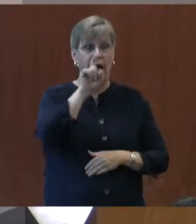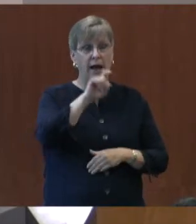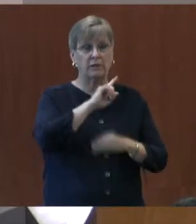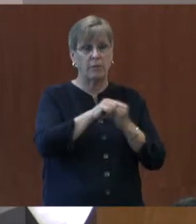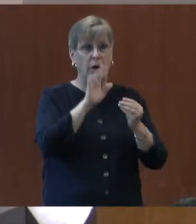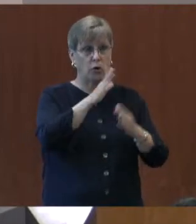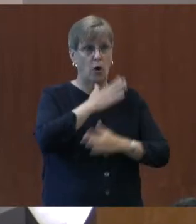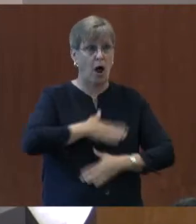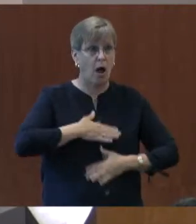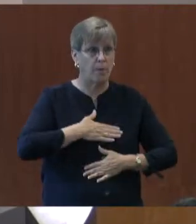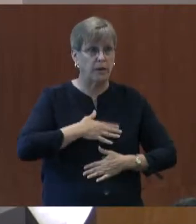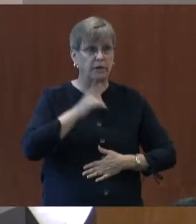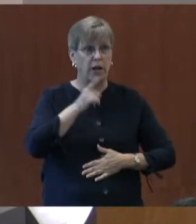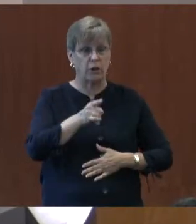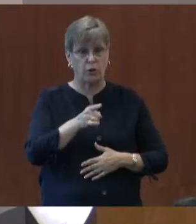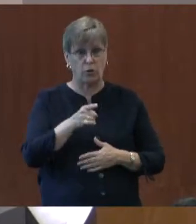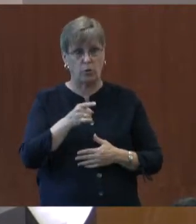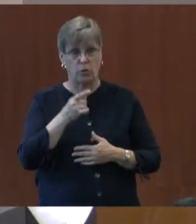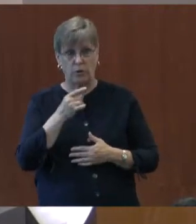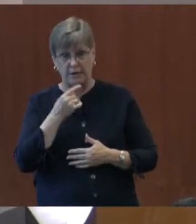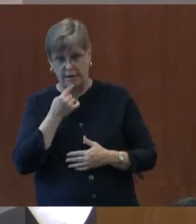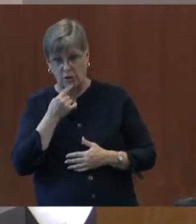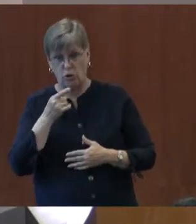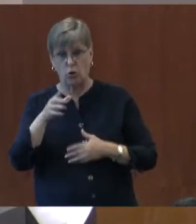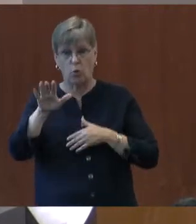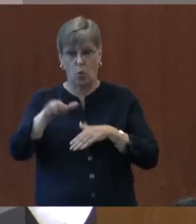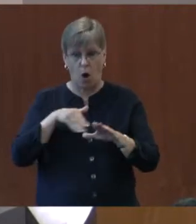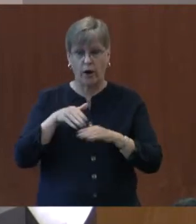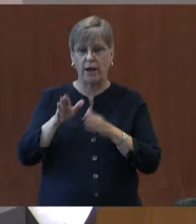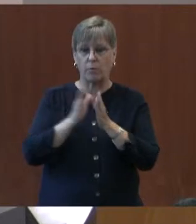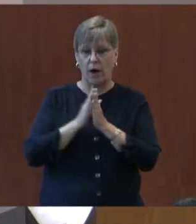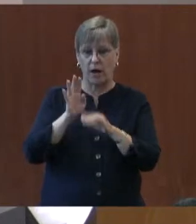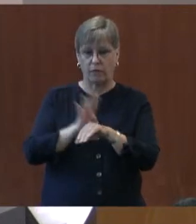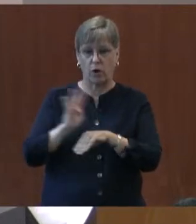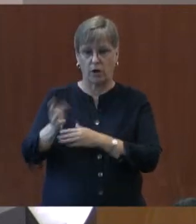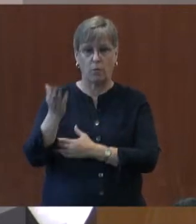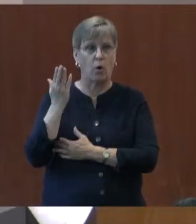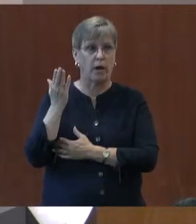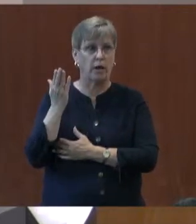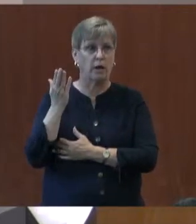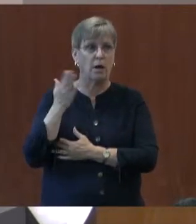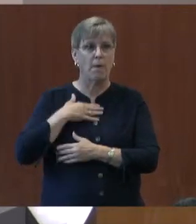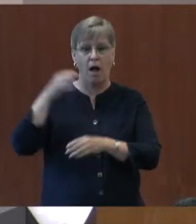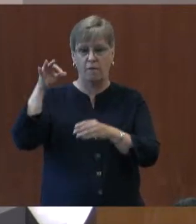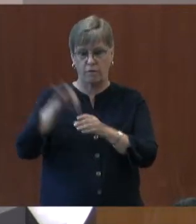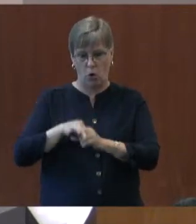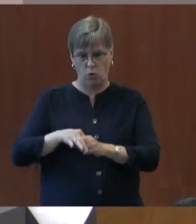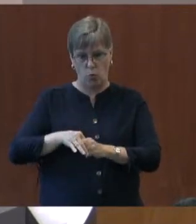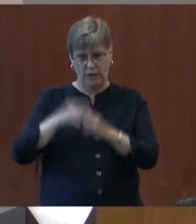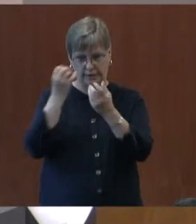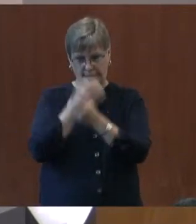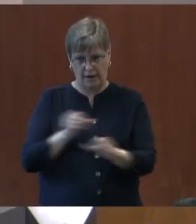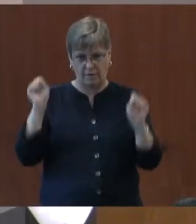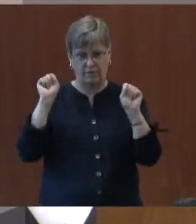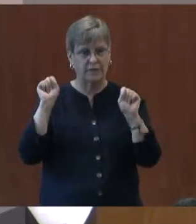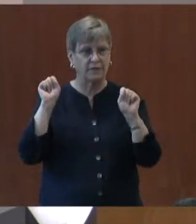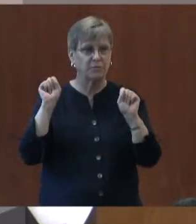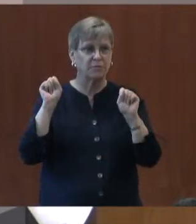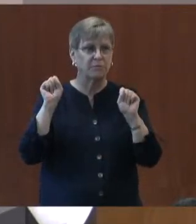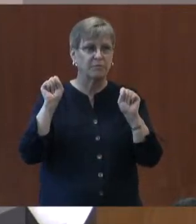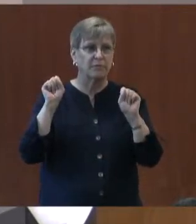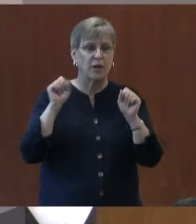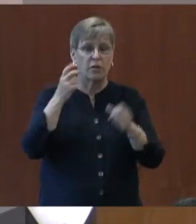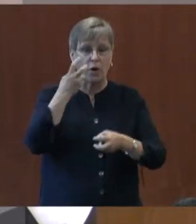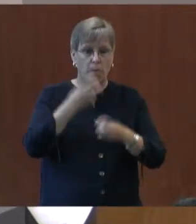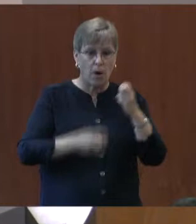hobbies, and you confided that you walked and prayed at 4 a.m. My vote was secured. The hiccup came